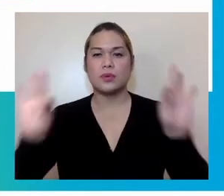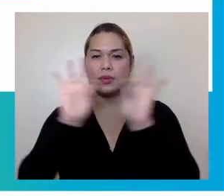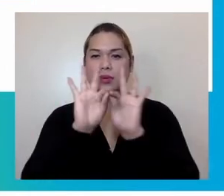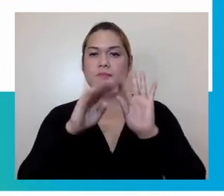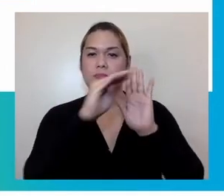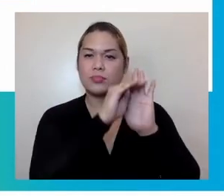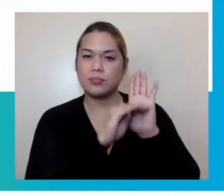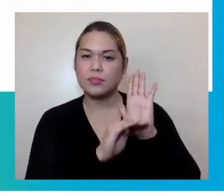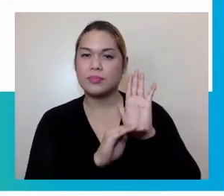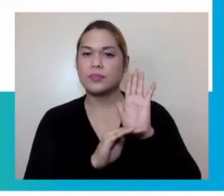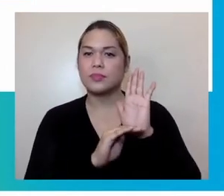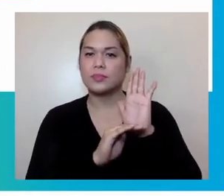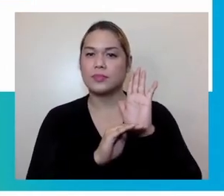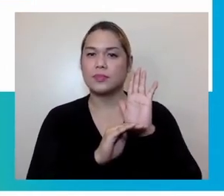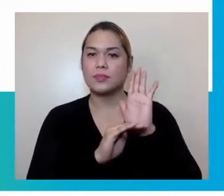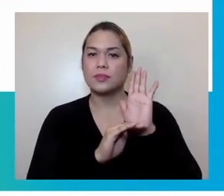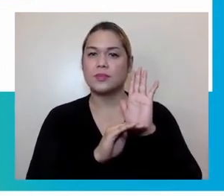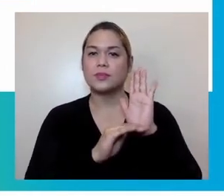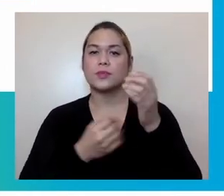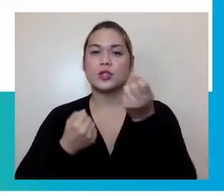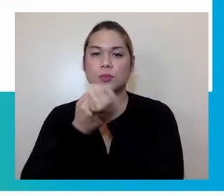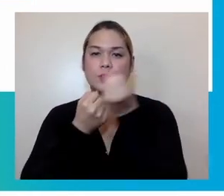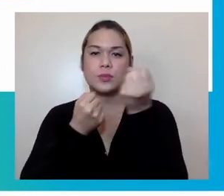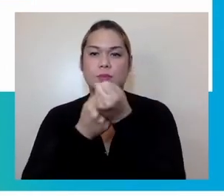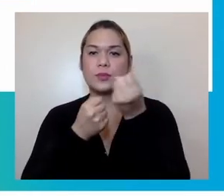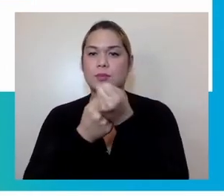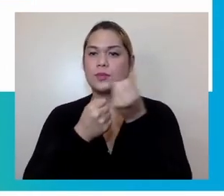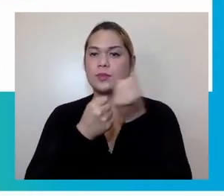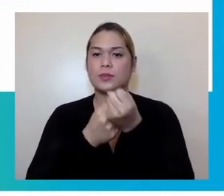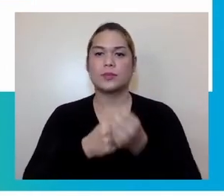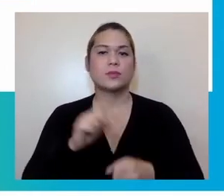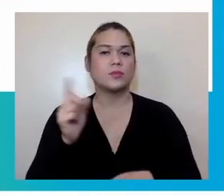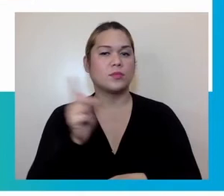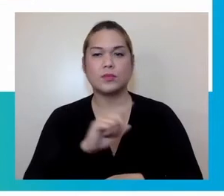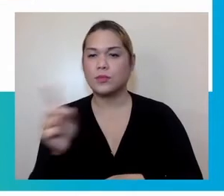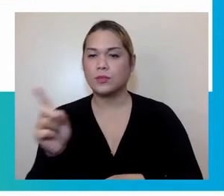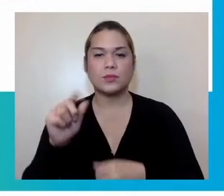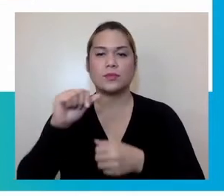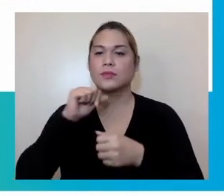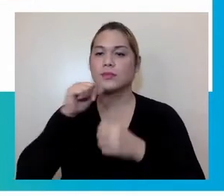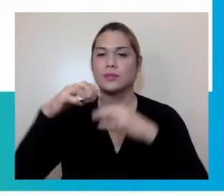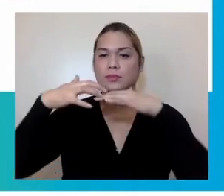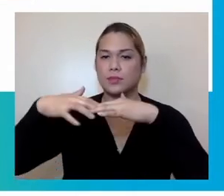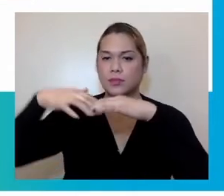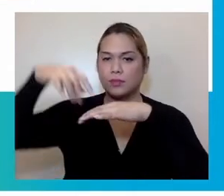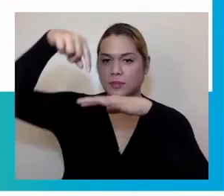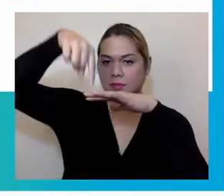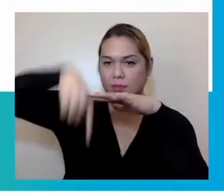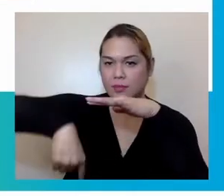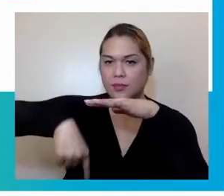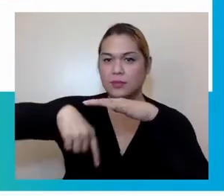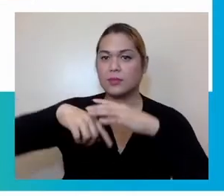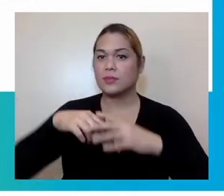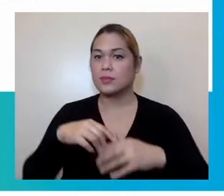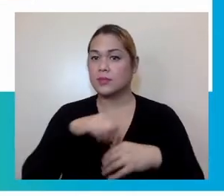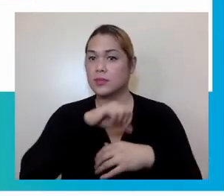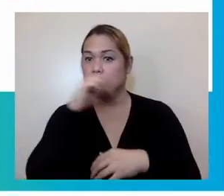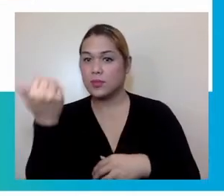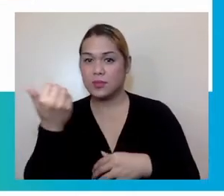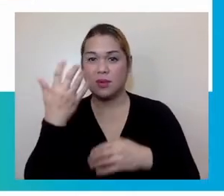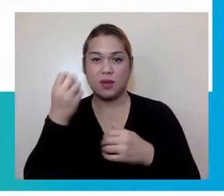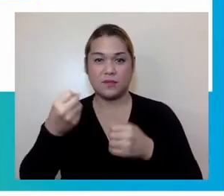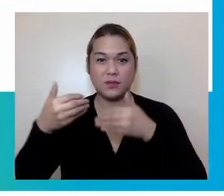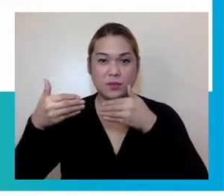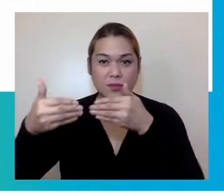recognition that investments in coal, oil and gas have no place in a climate emergency or as part of a sustainable green